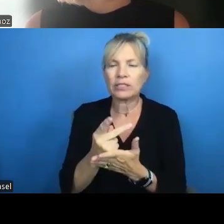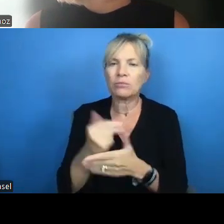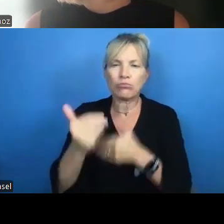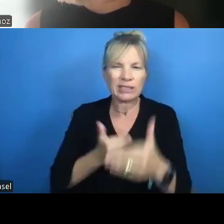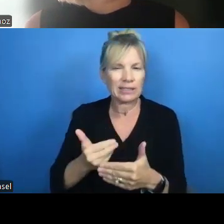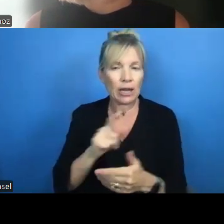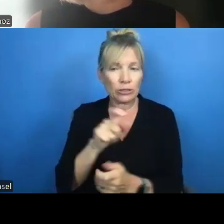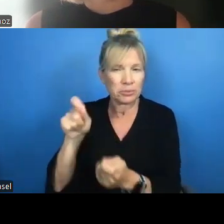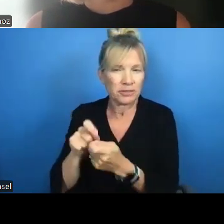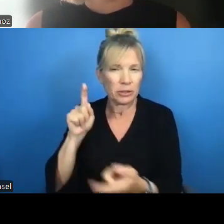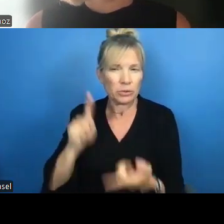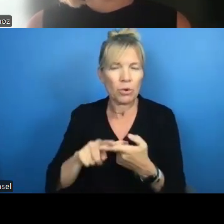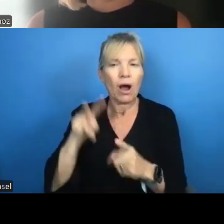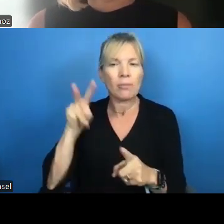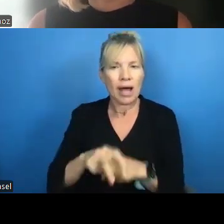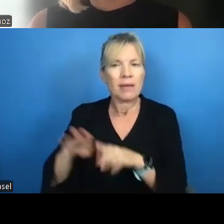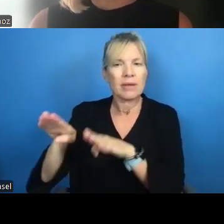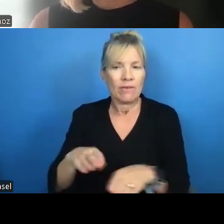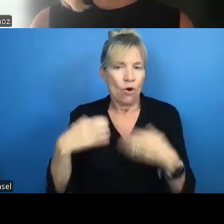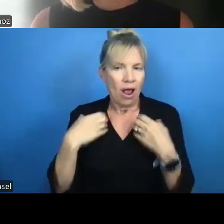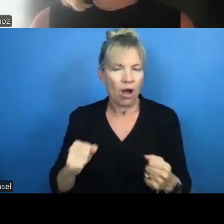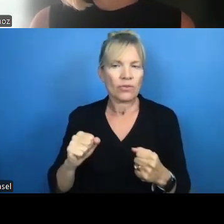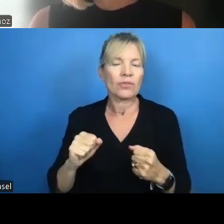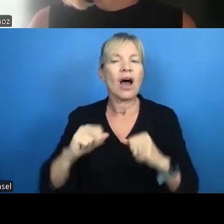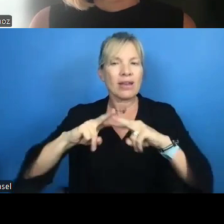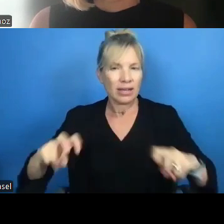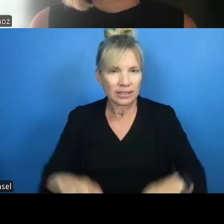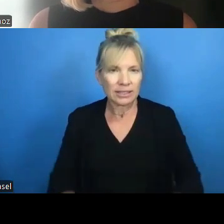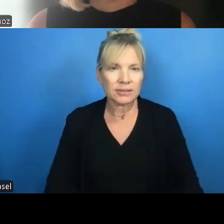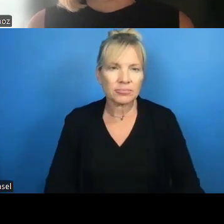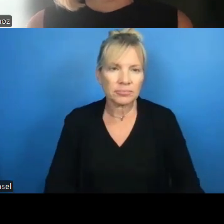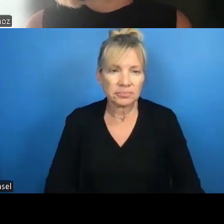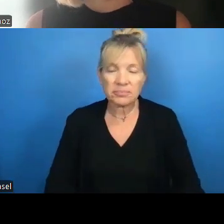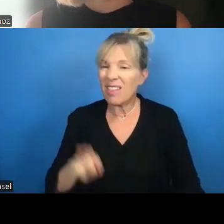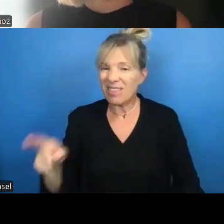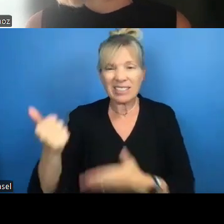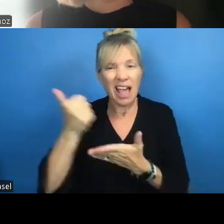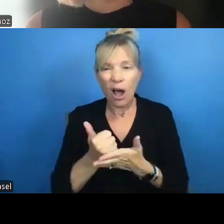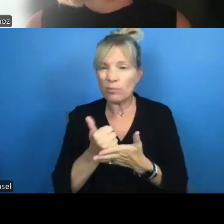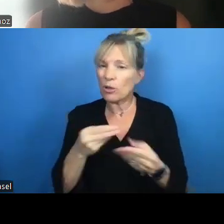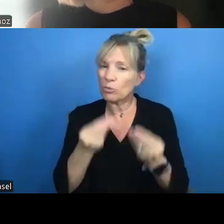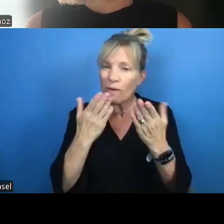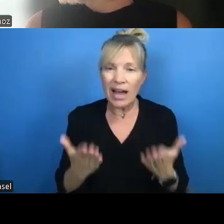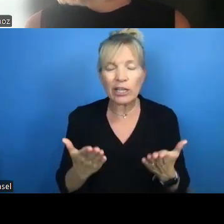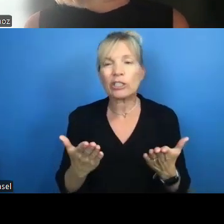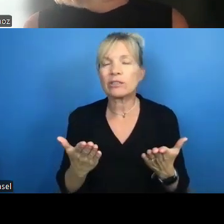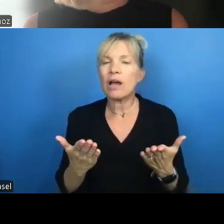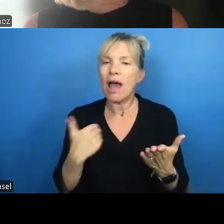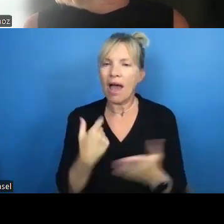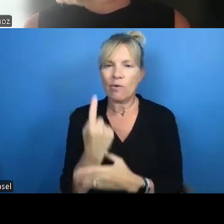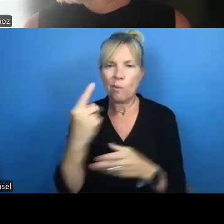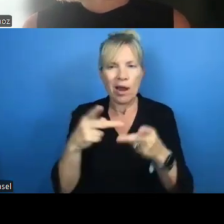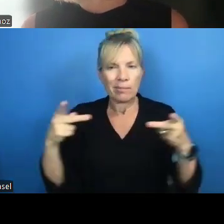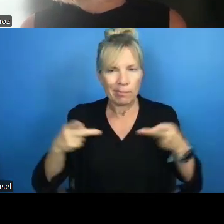specific to applied behavioral health analysis. This really helps providers to have one place